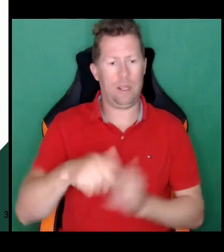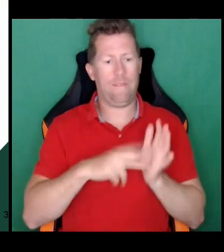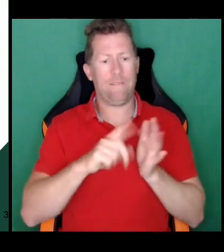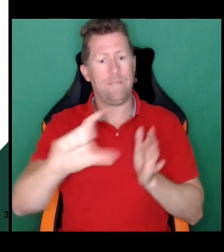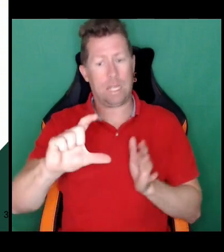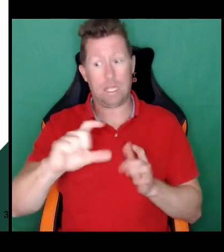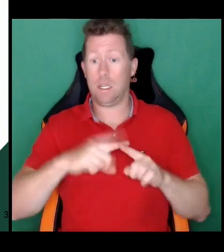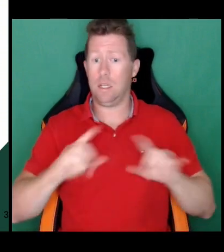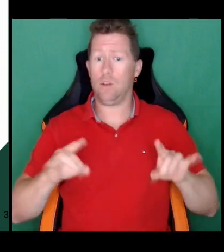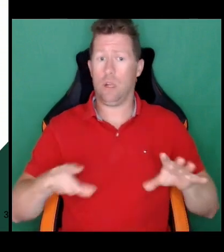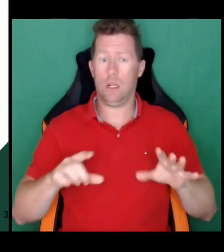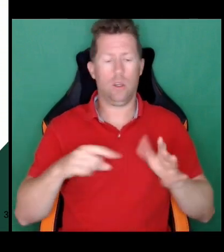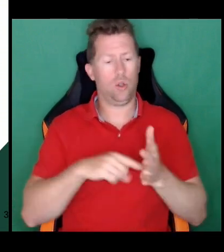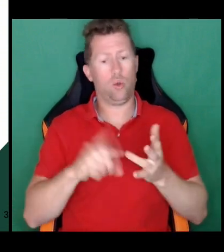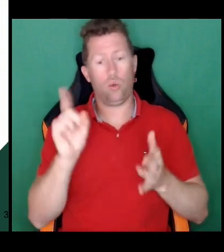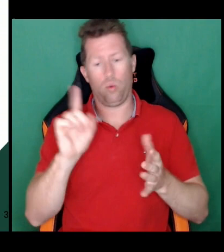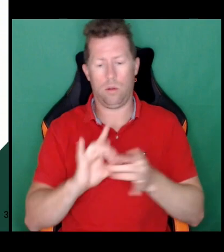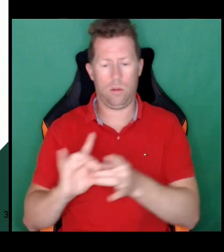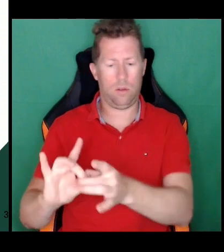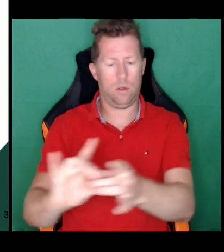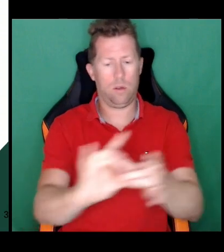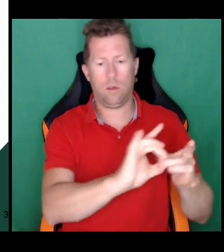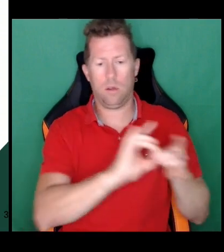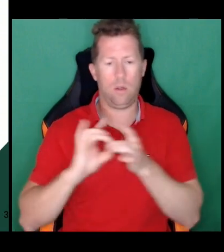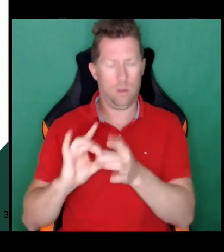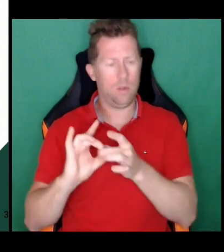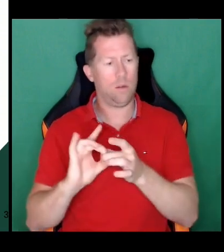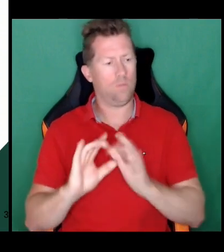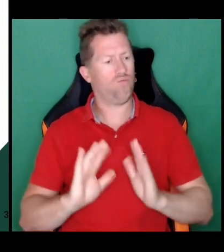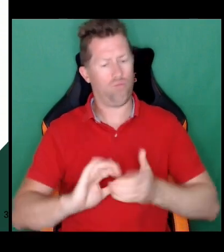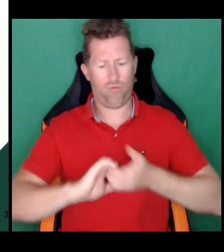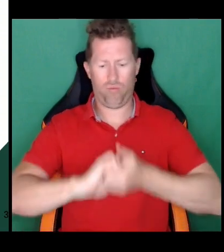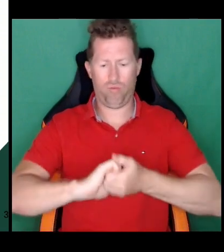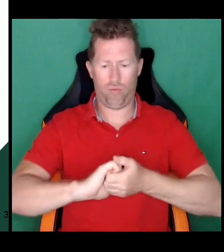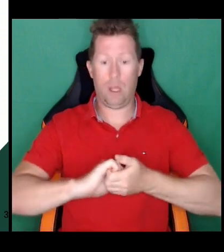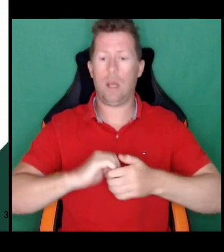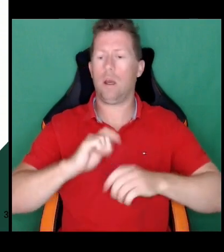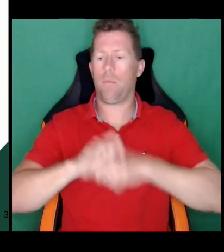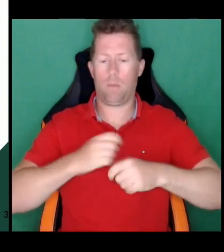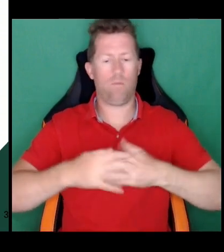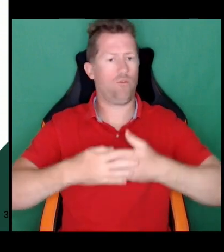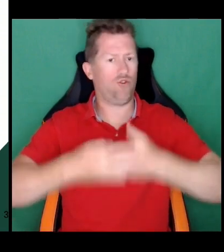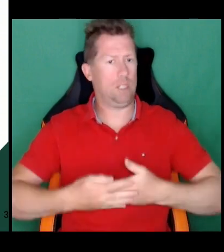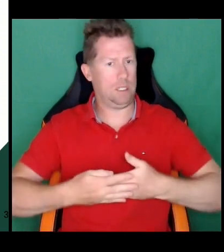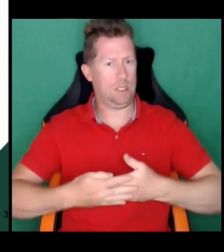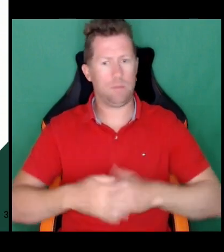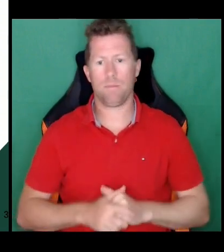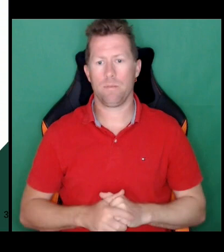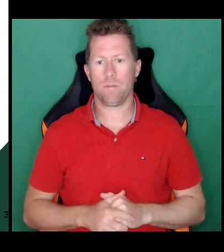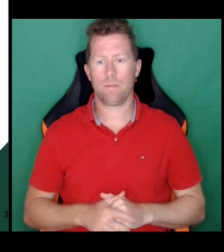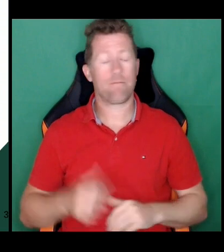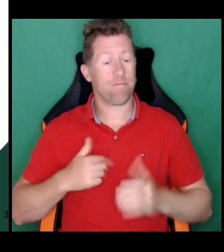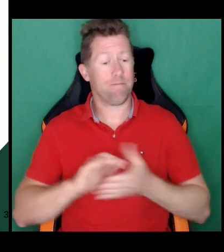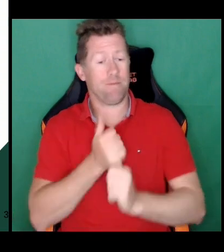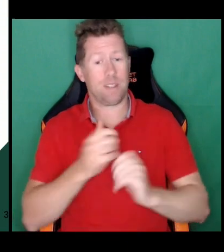nationally to reconciliation, to fairness, and ultimately a pathway to treaty. Well, it's an absolute pleasure to be able